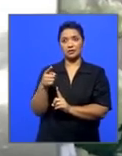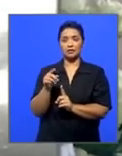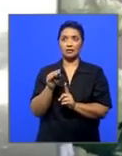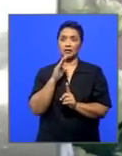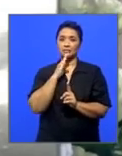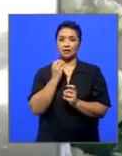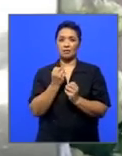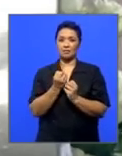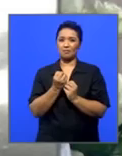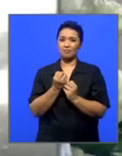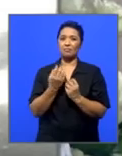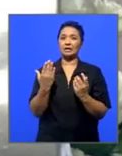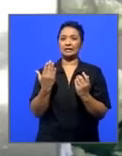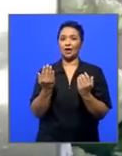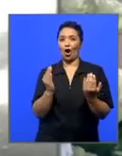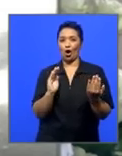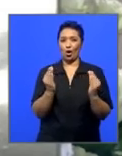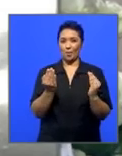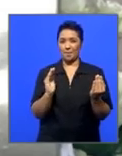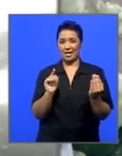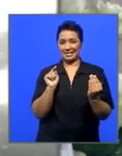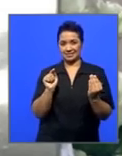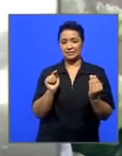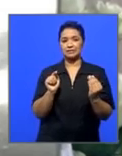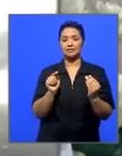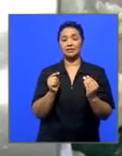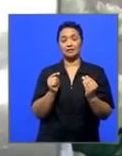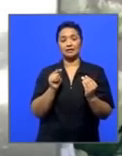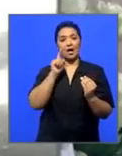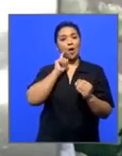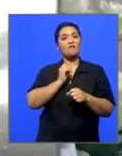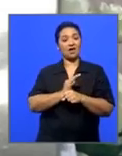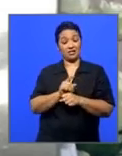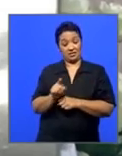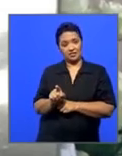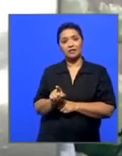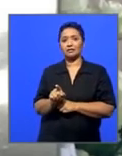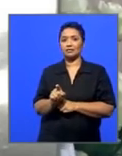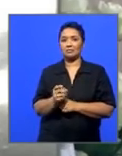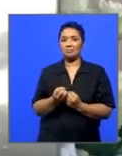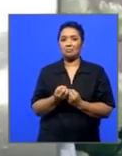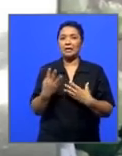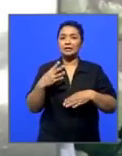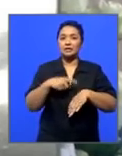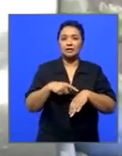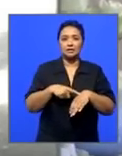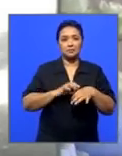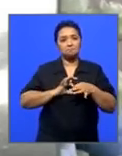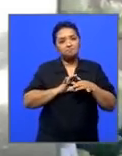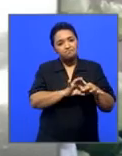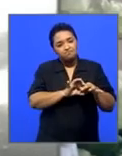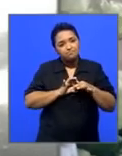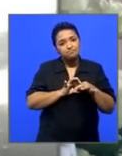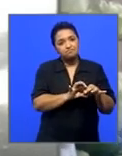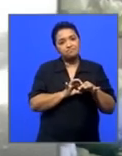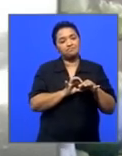many of the grandchildren, he spent quite a lot of time. He